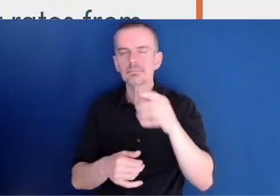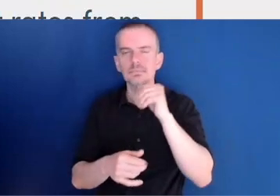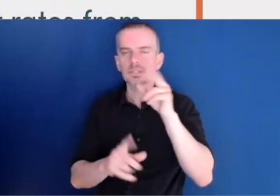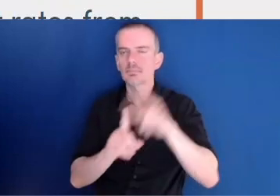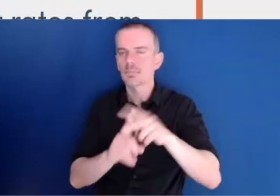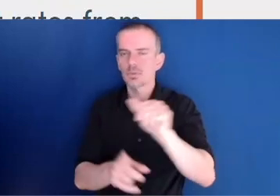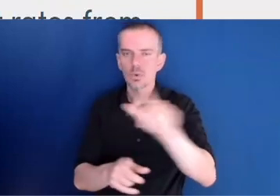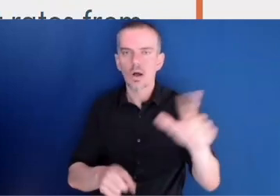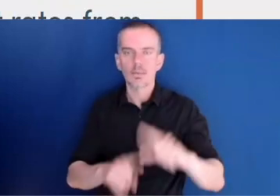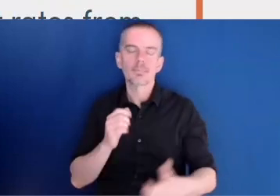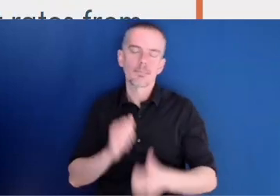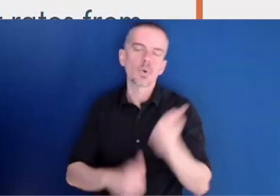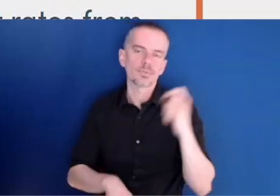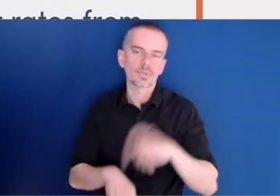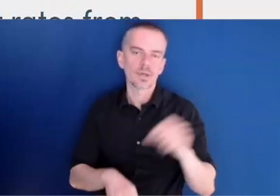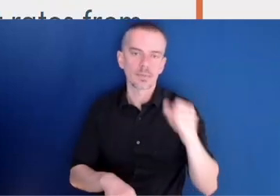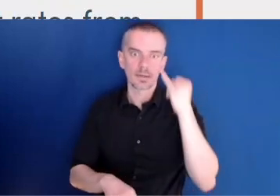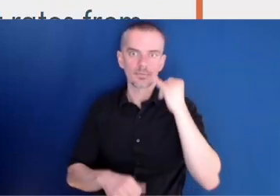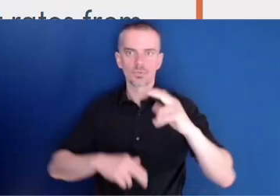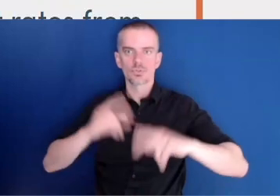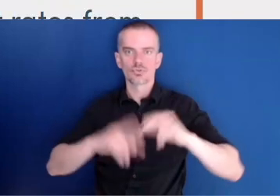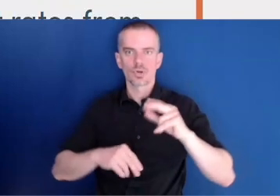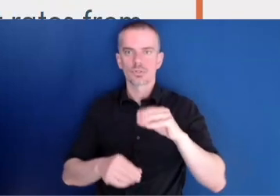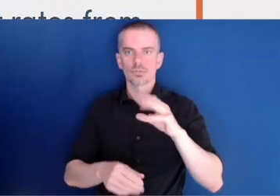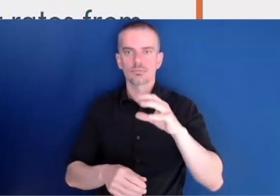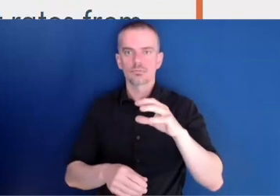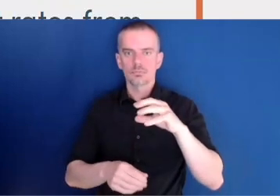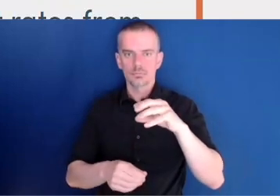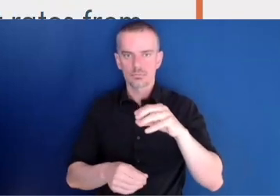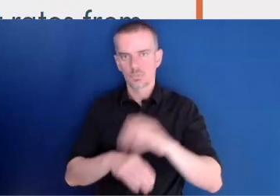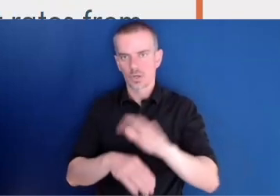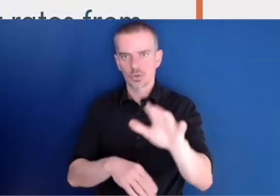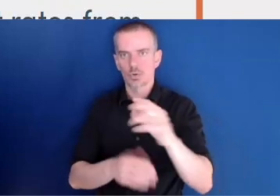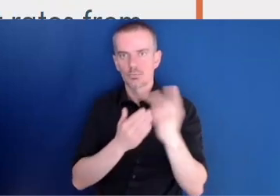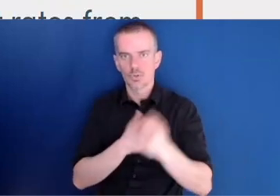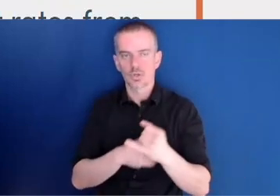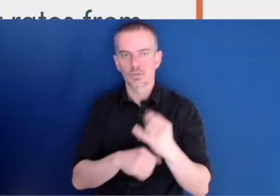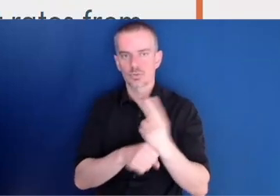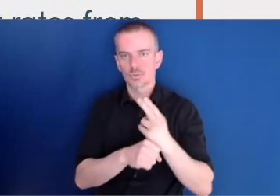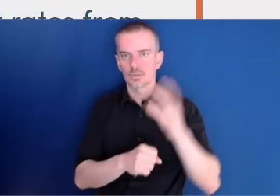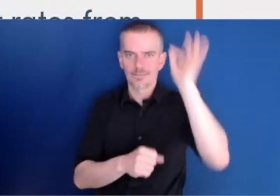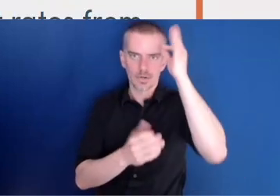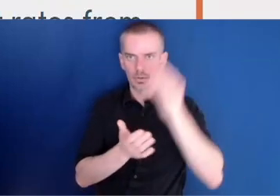of the time it will be if you have construction in your project paid for with federal dollars.